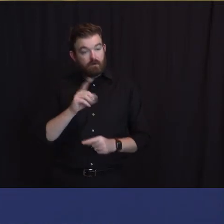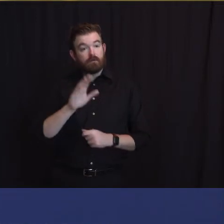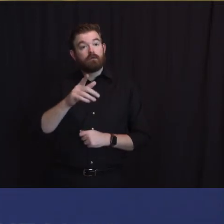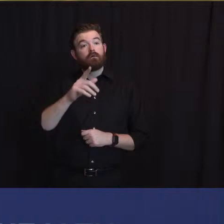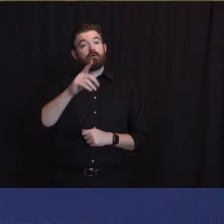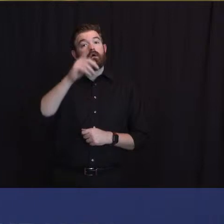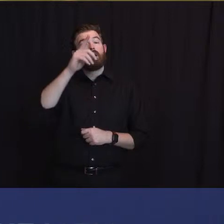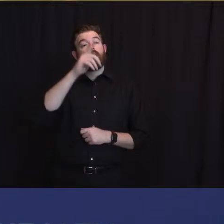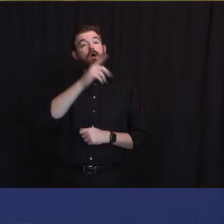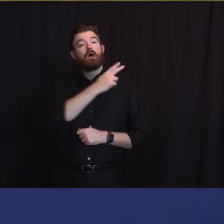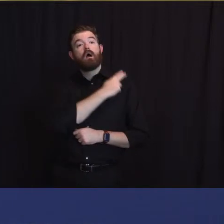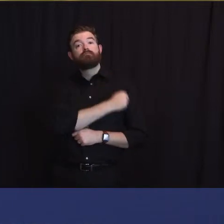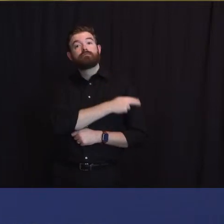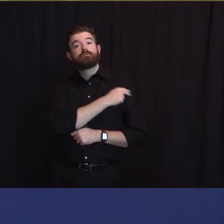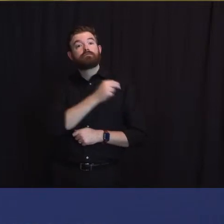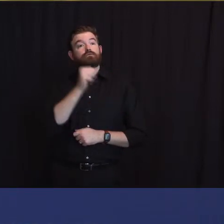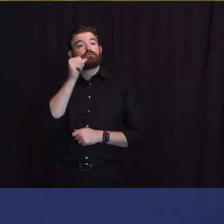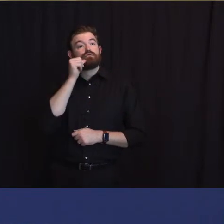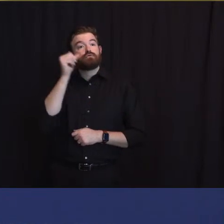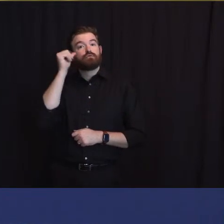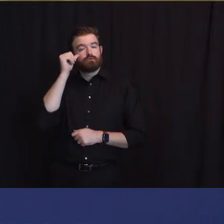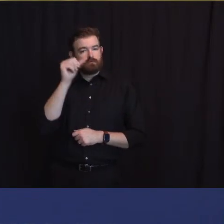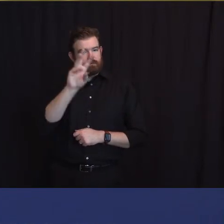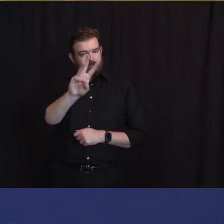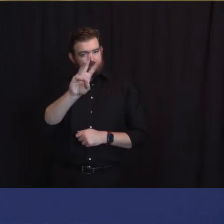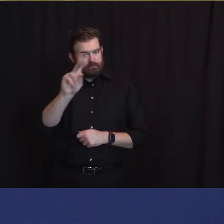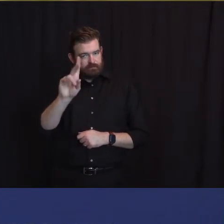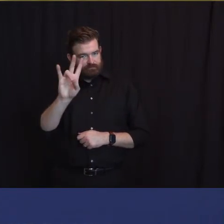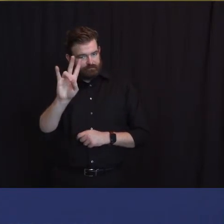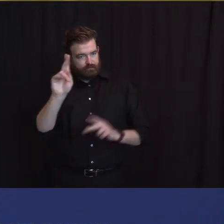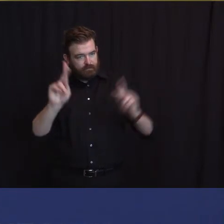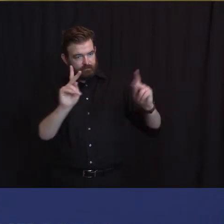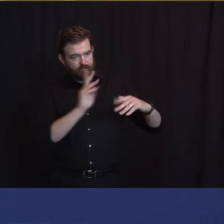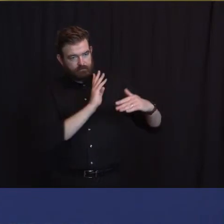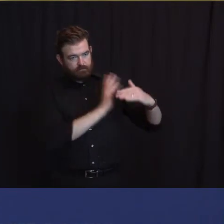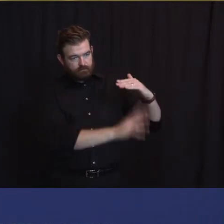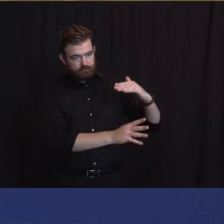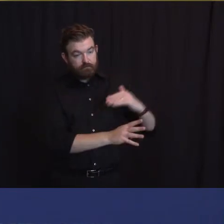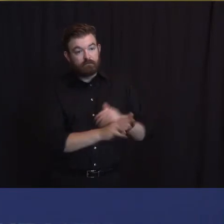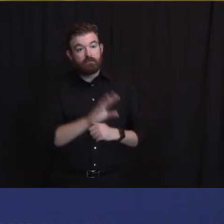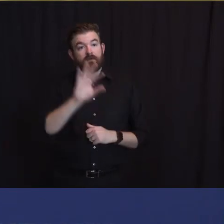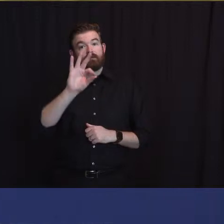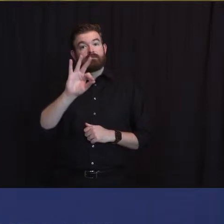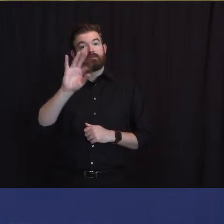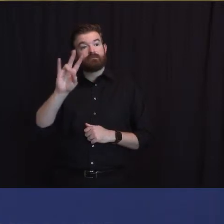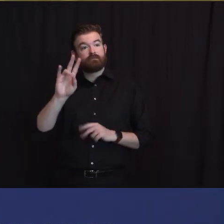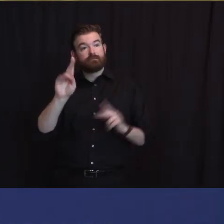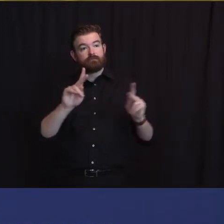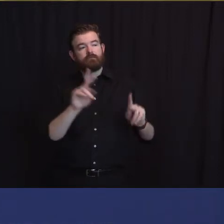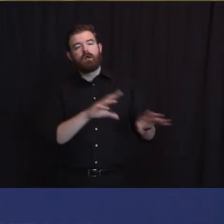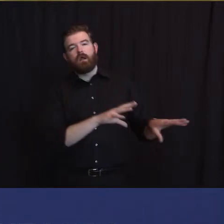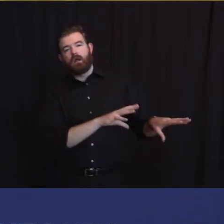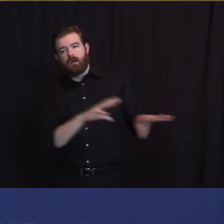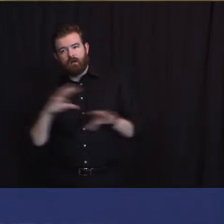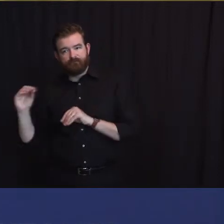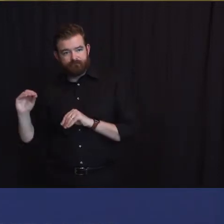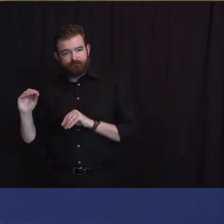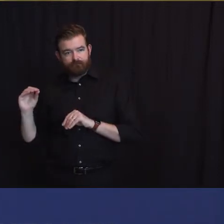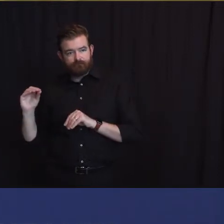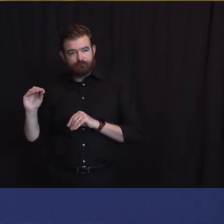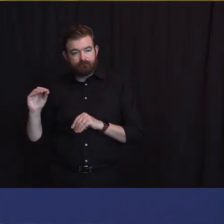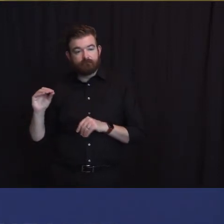people came in with COVID, 97 live patients were discharged, and the hospitals reported